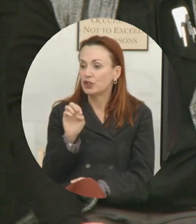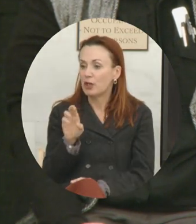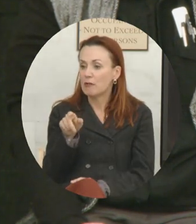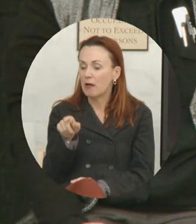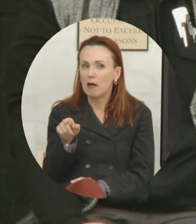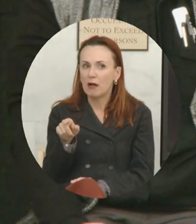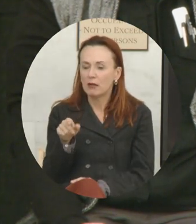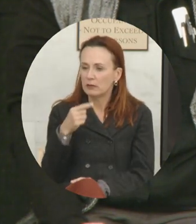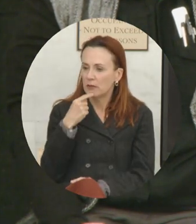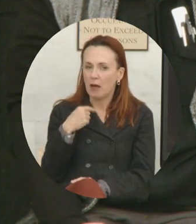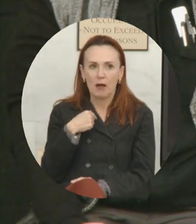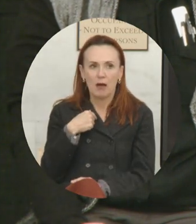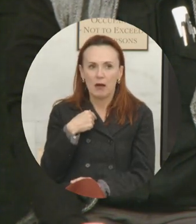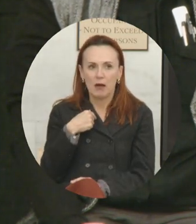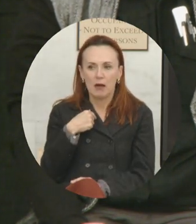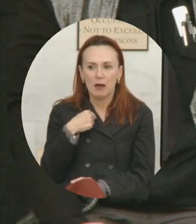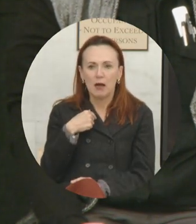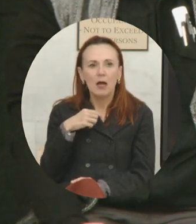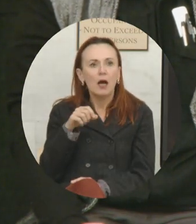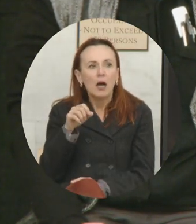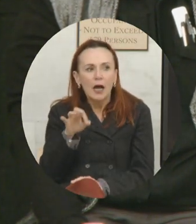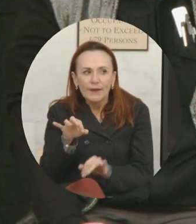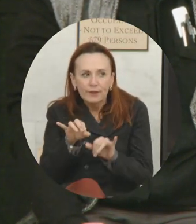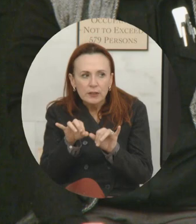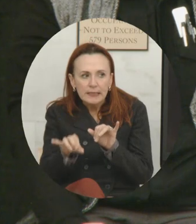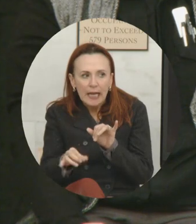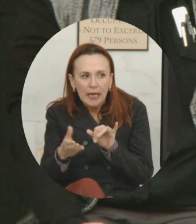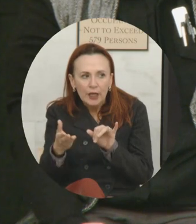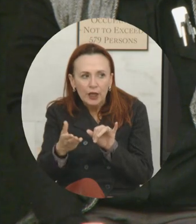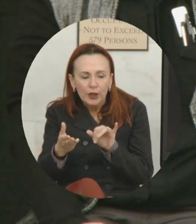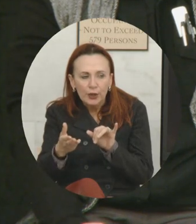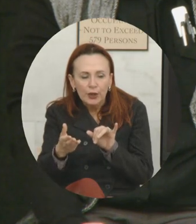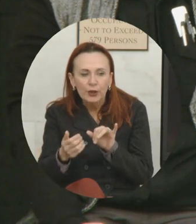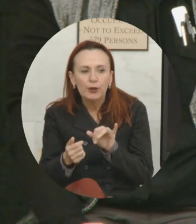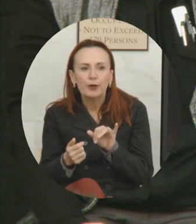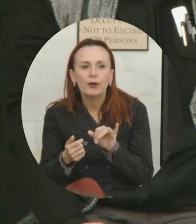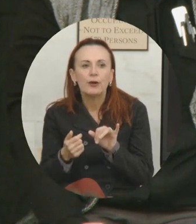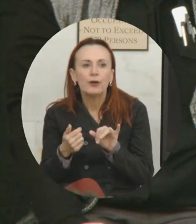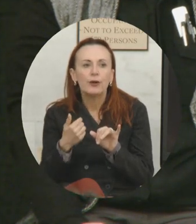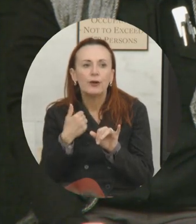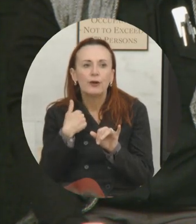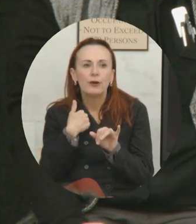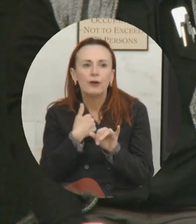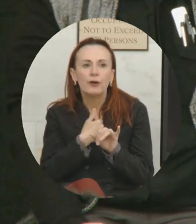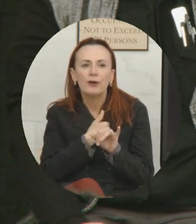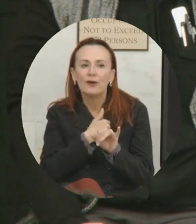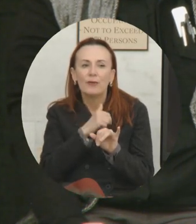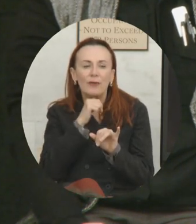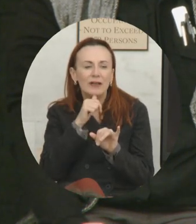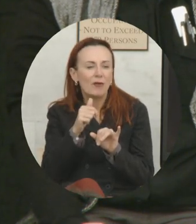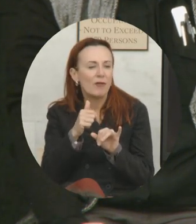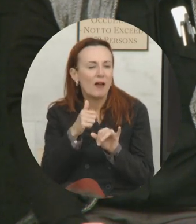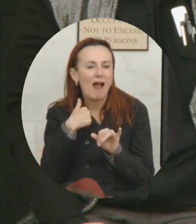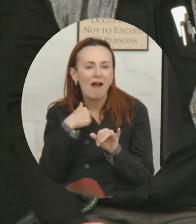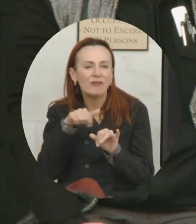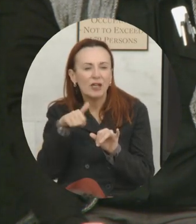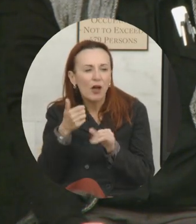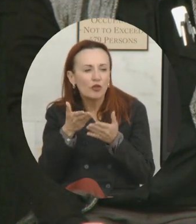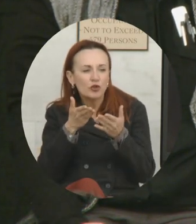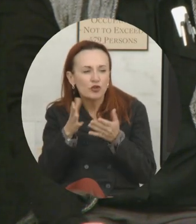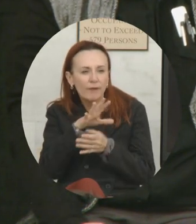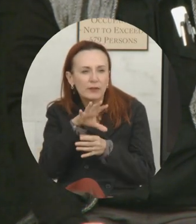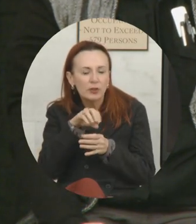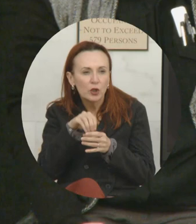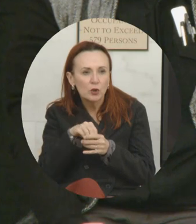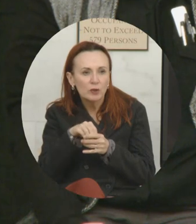they're told, if you stay here, we don't have the wraparound services to ensure